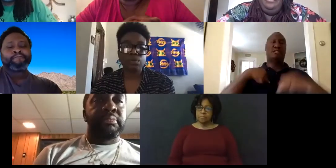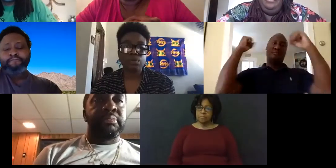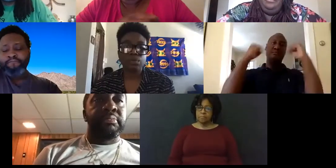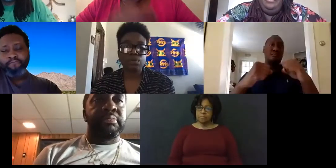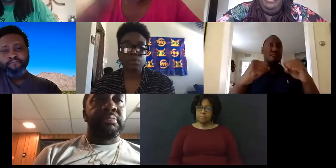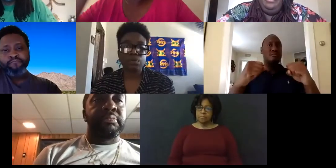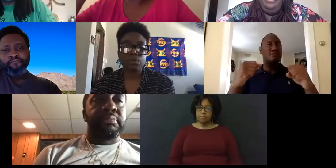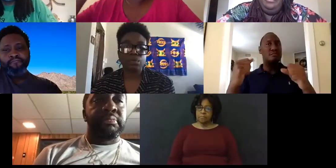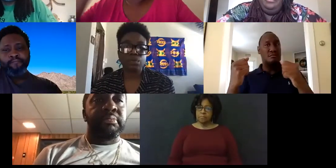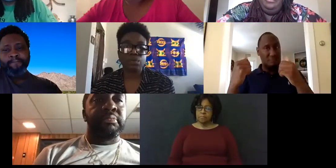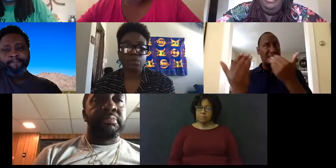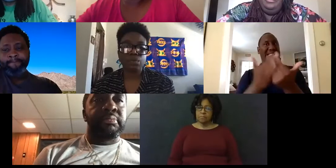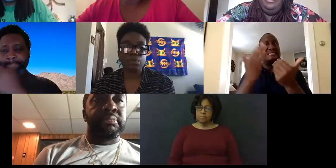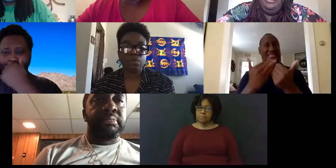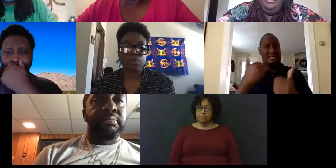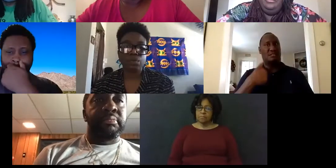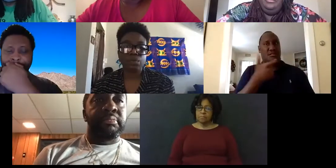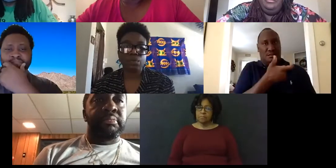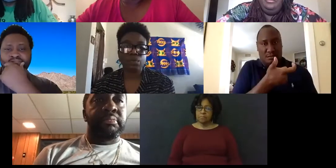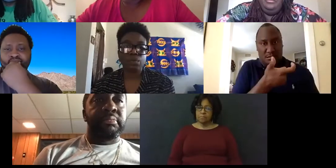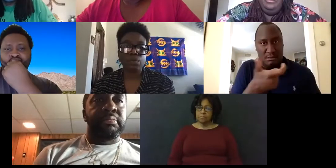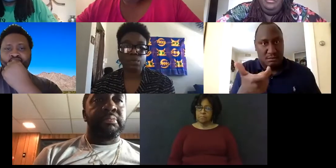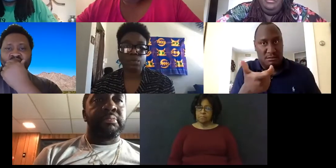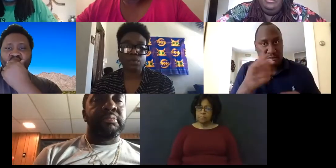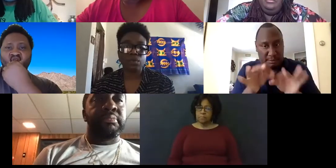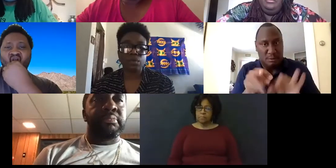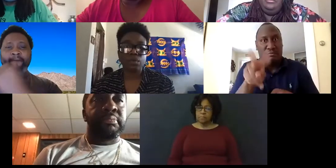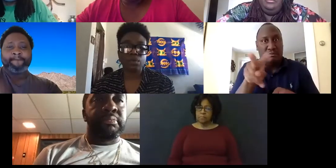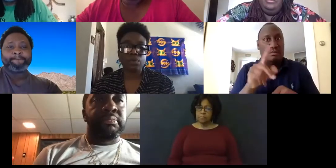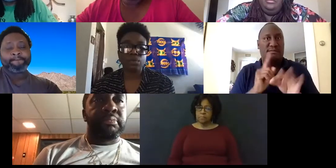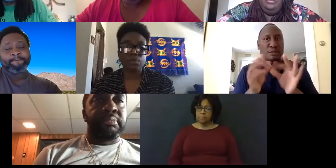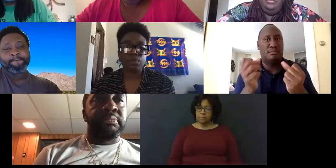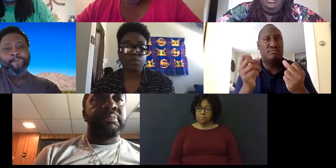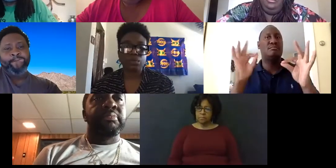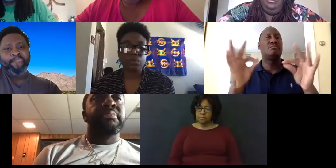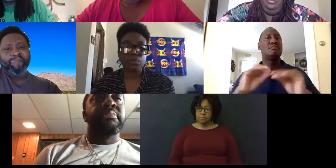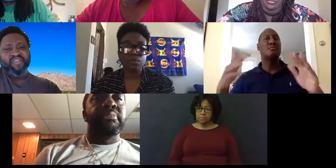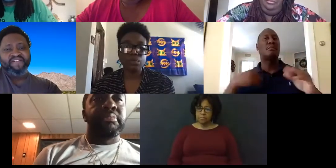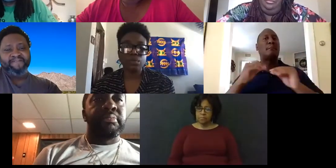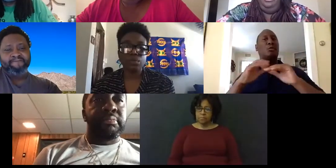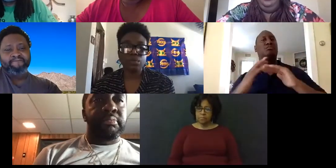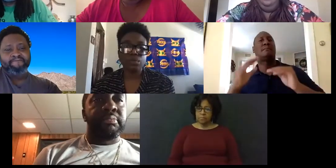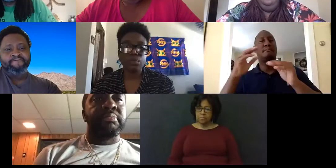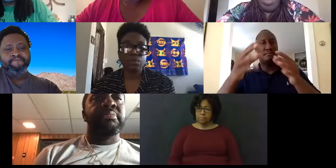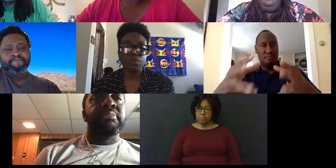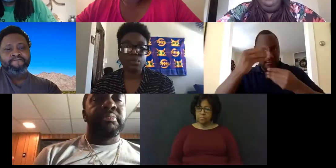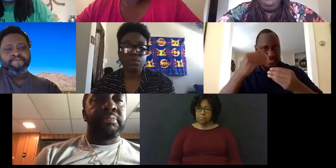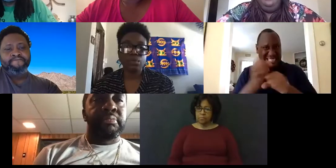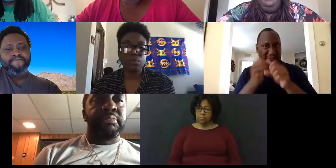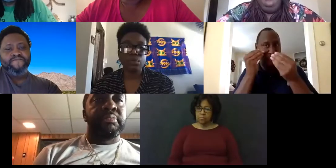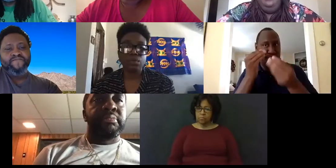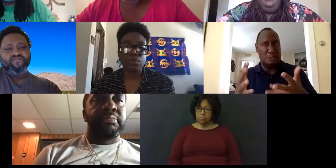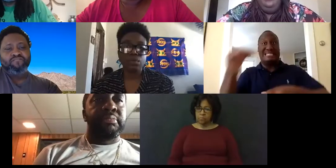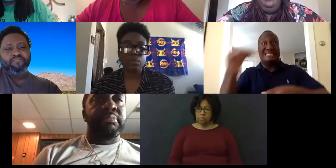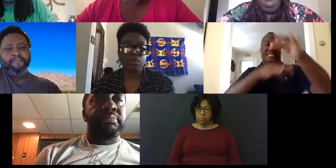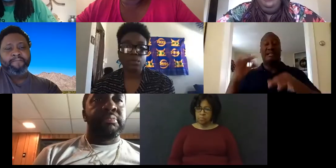more recognizable to have the interpreters on TV so I could watch the interpreters and I'd have